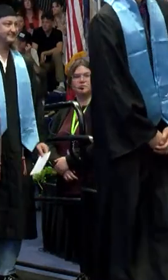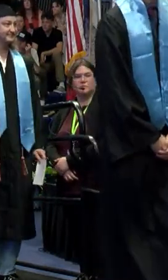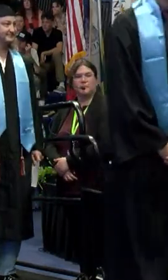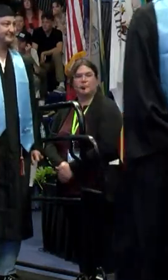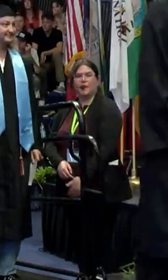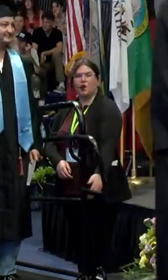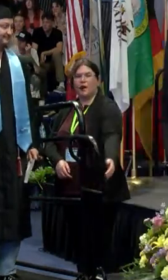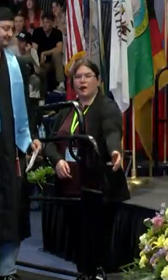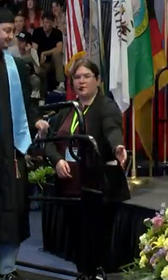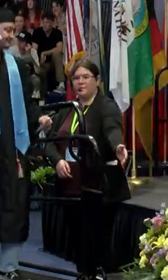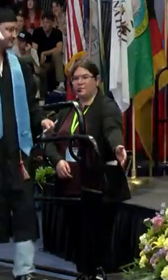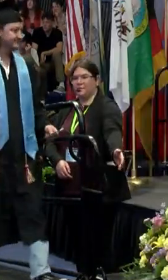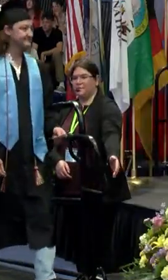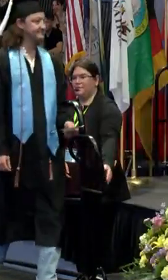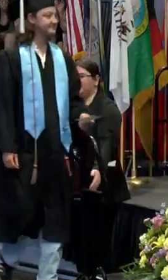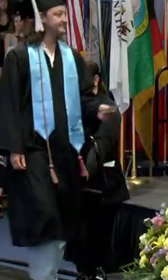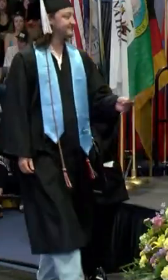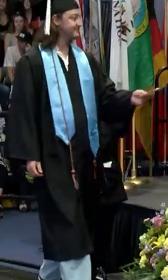Hayden Moore.